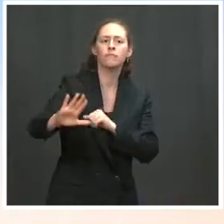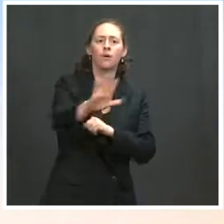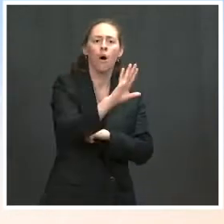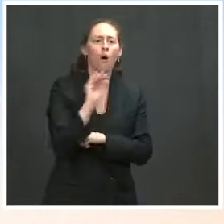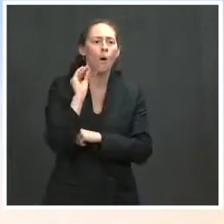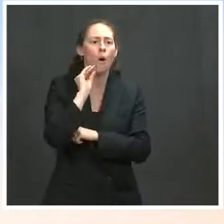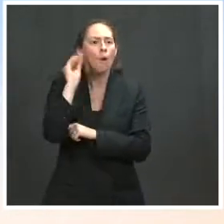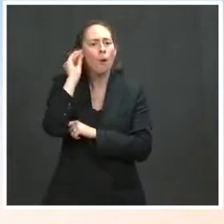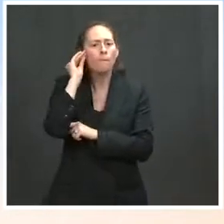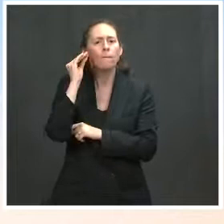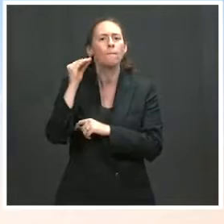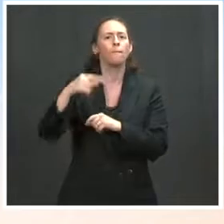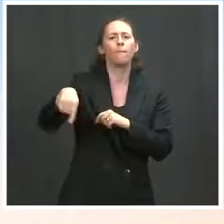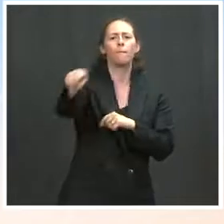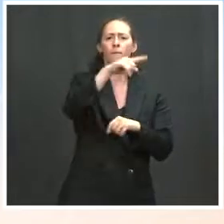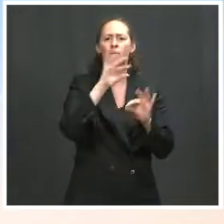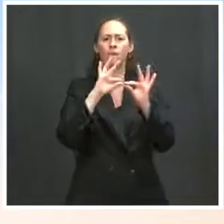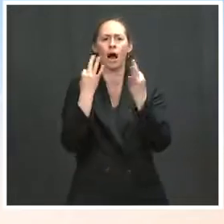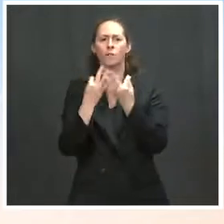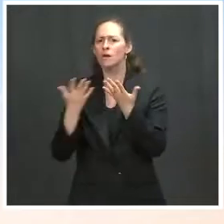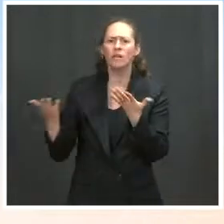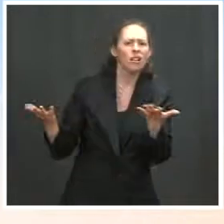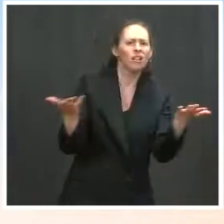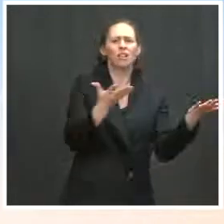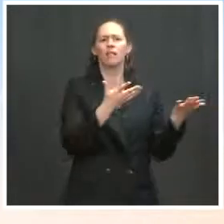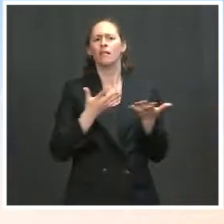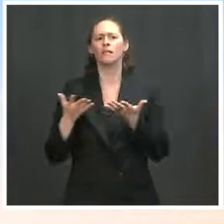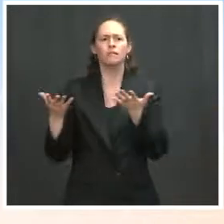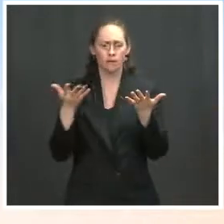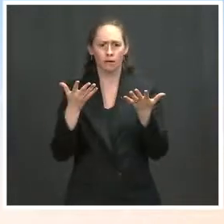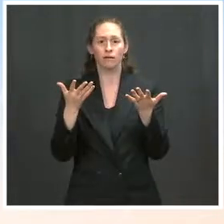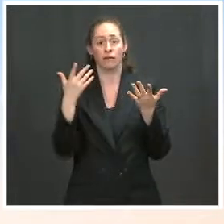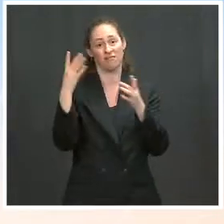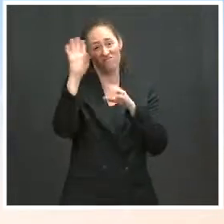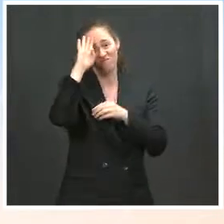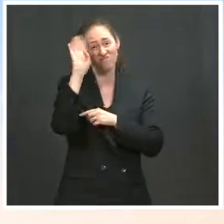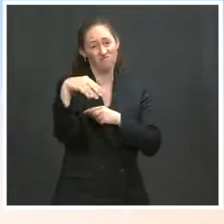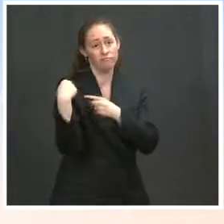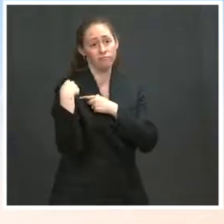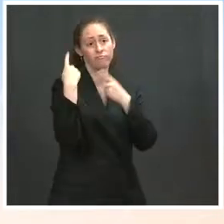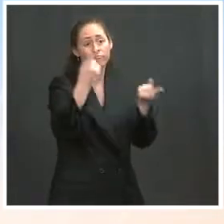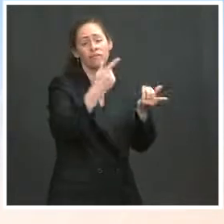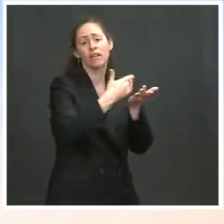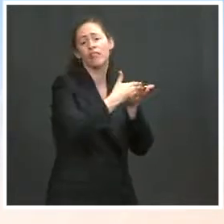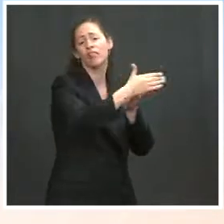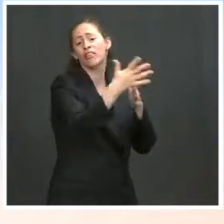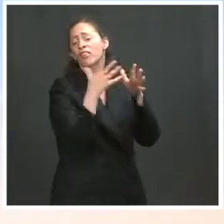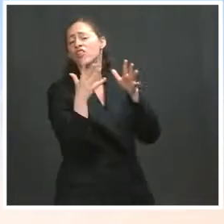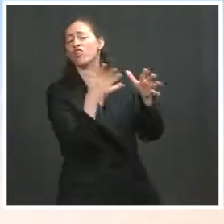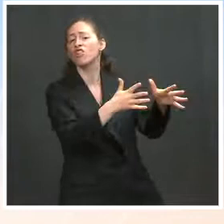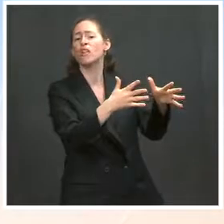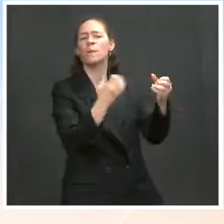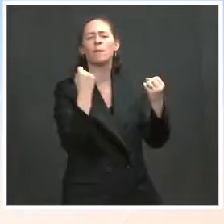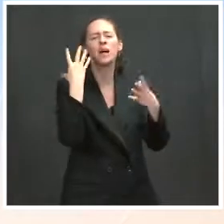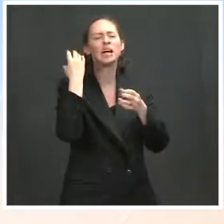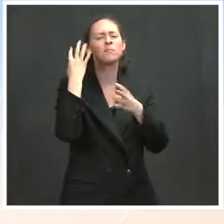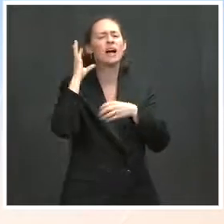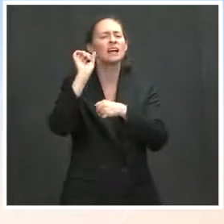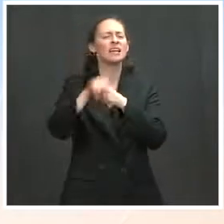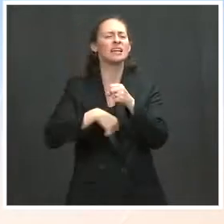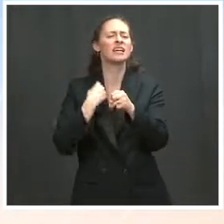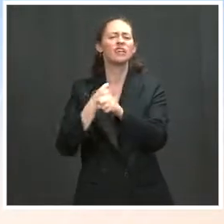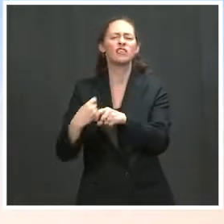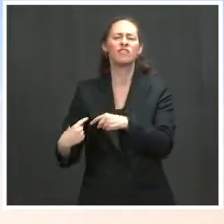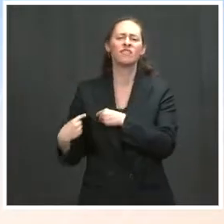Investing in housing is an essential part of President Biden's strategy to grow strong, healthy communities in